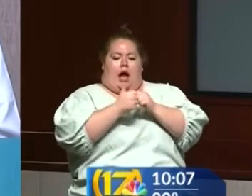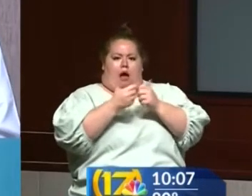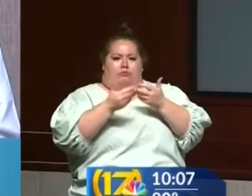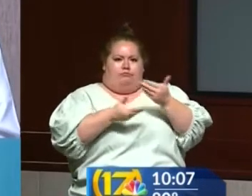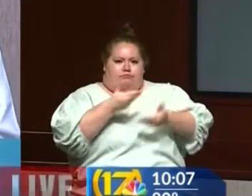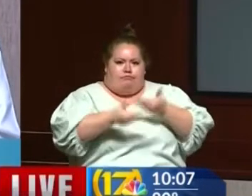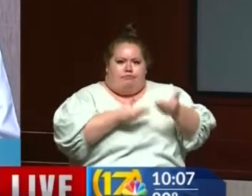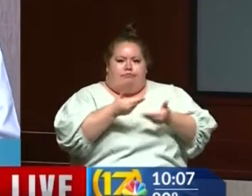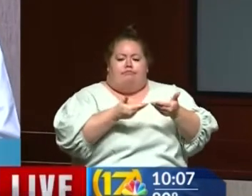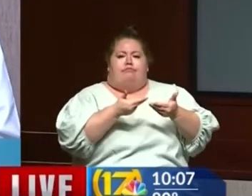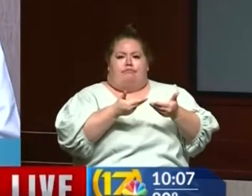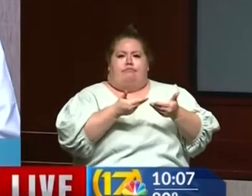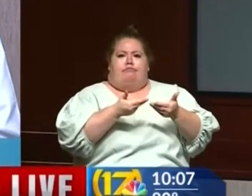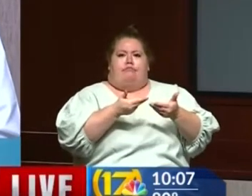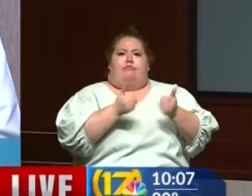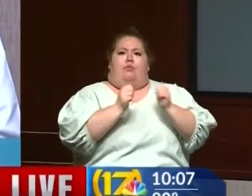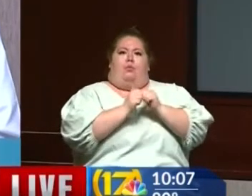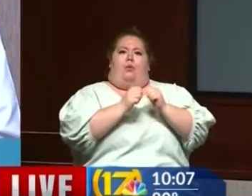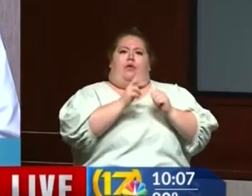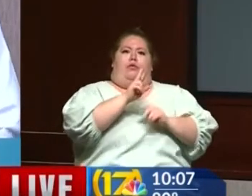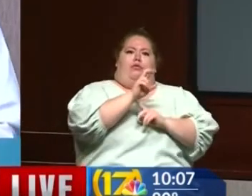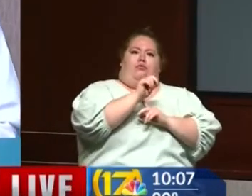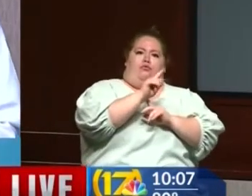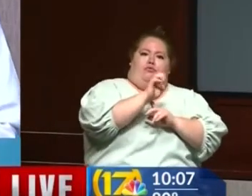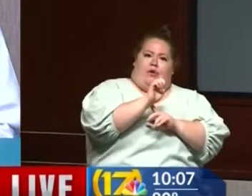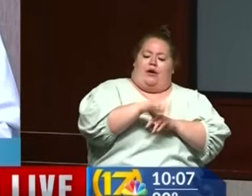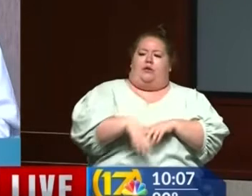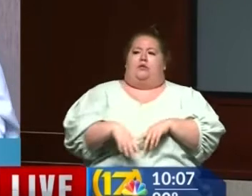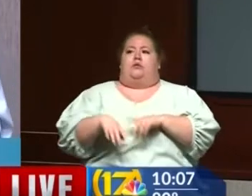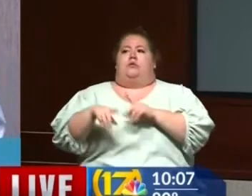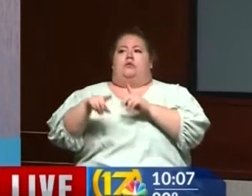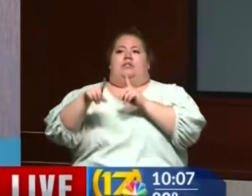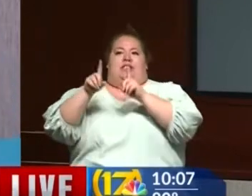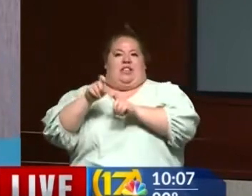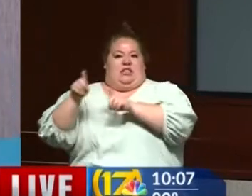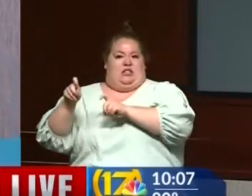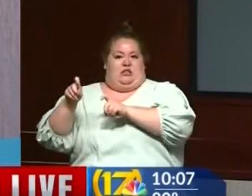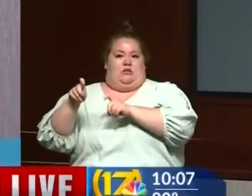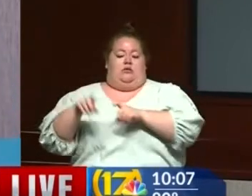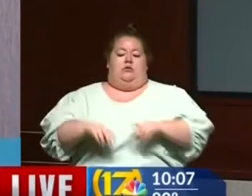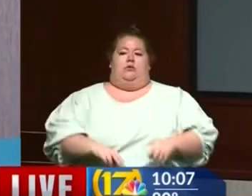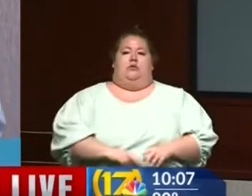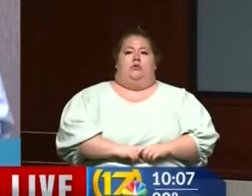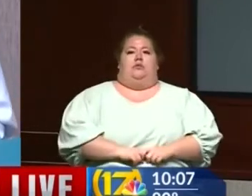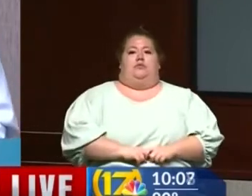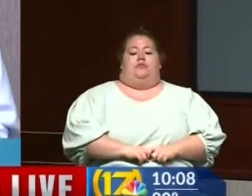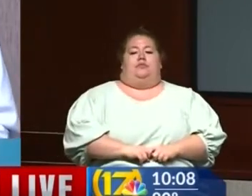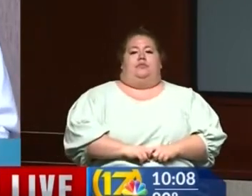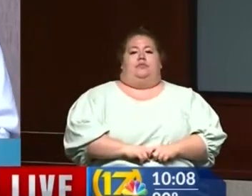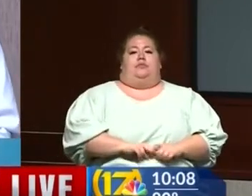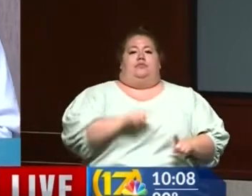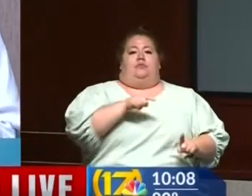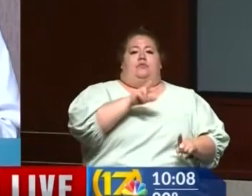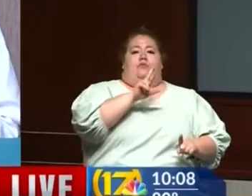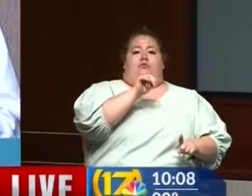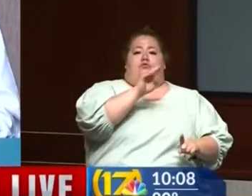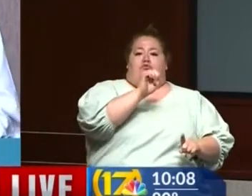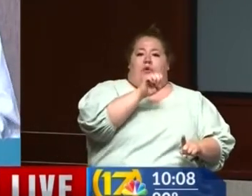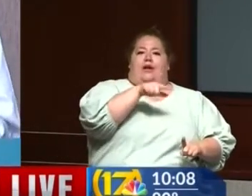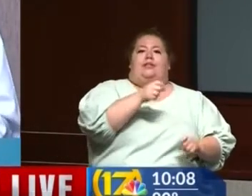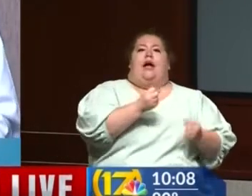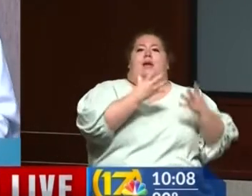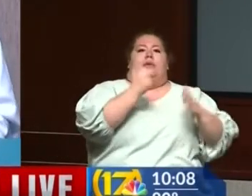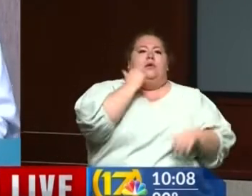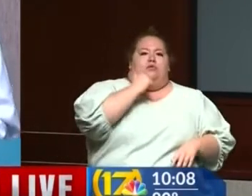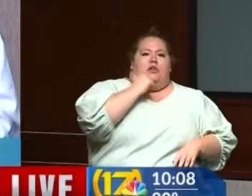battle COVID-19. The case rate is the average number of new daily cases averaged